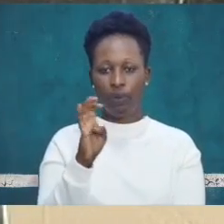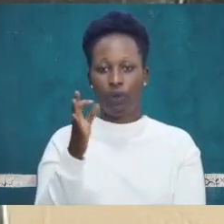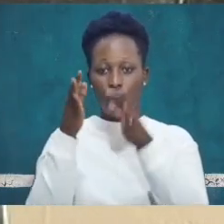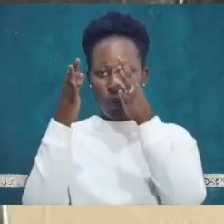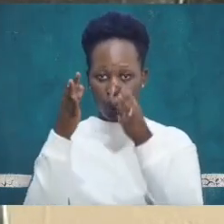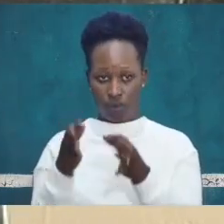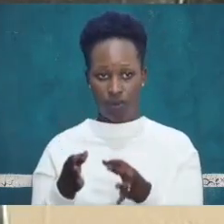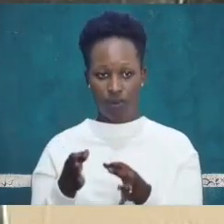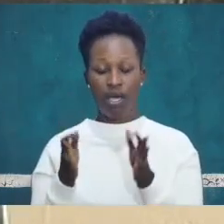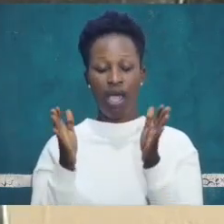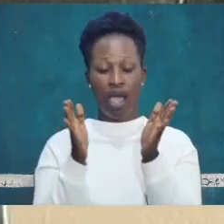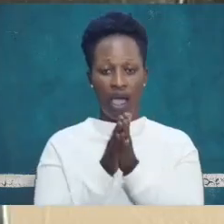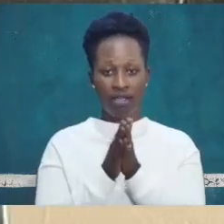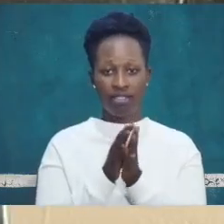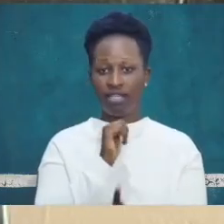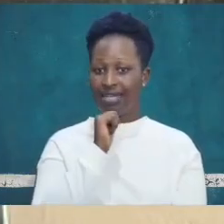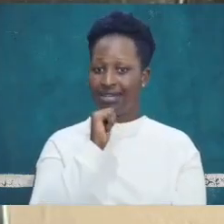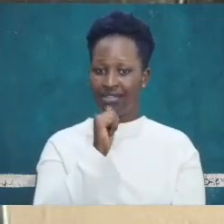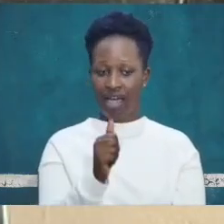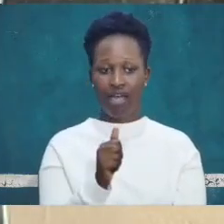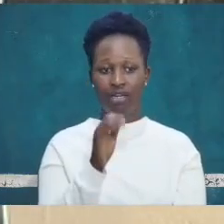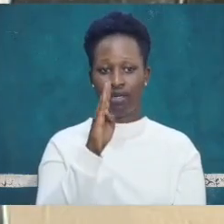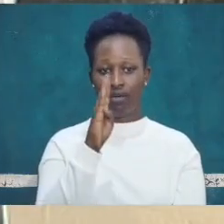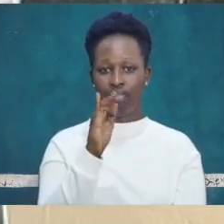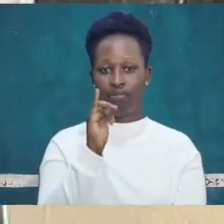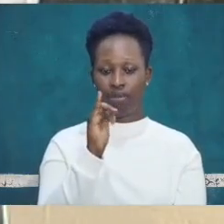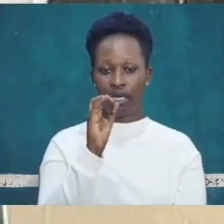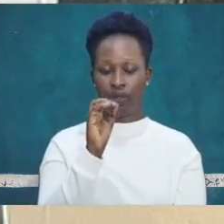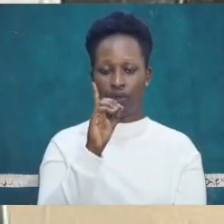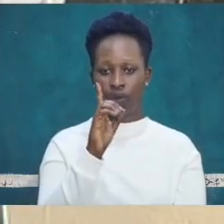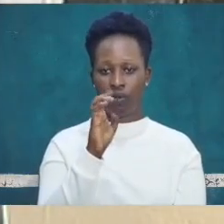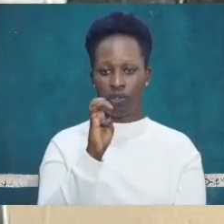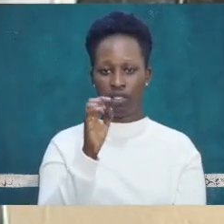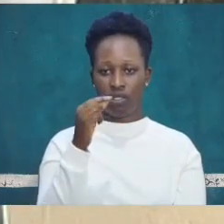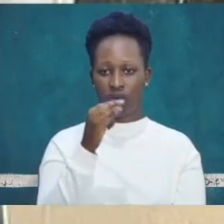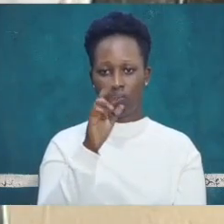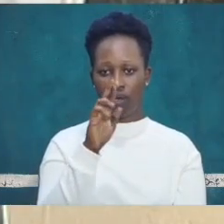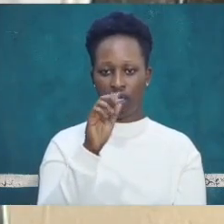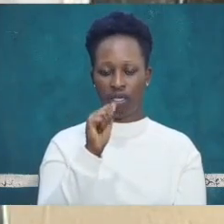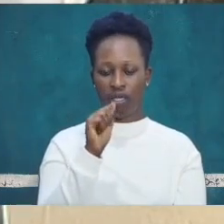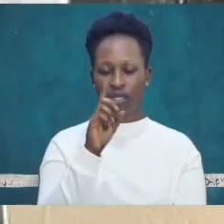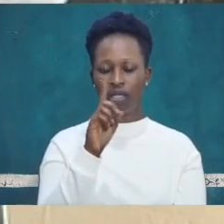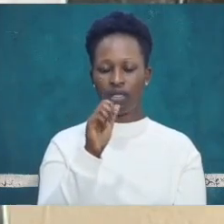goods and non-degradable goods, and